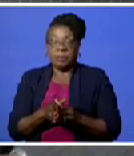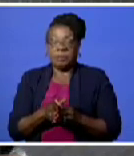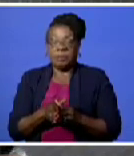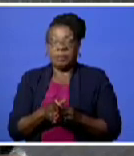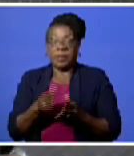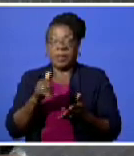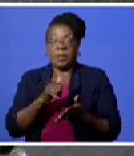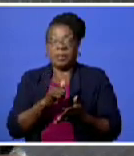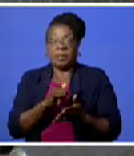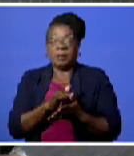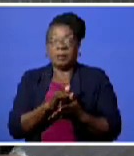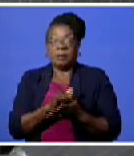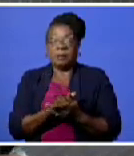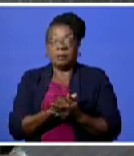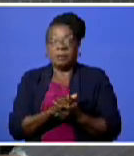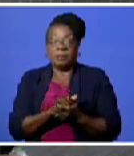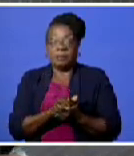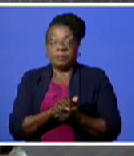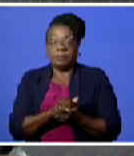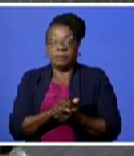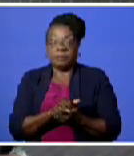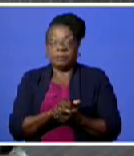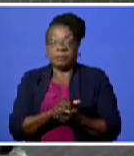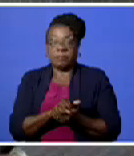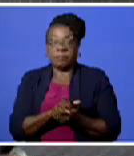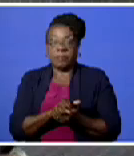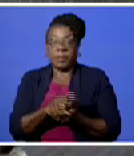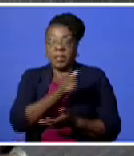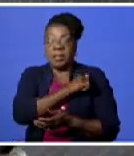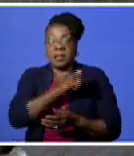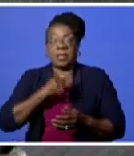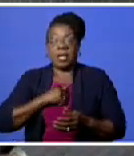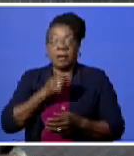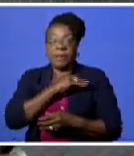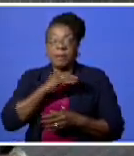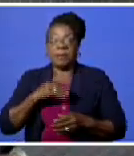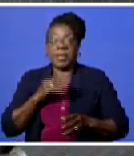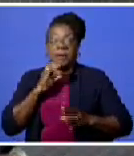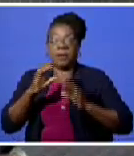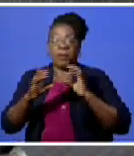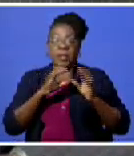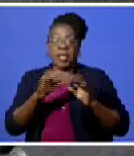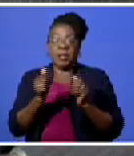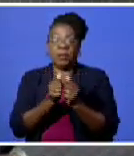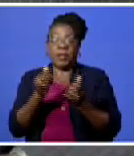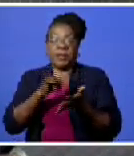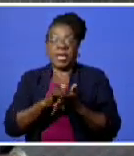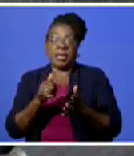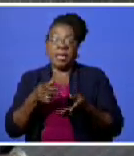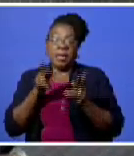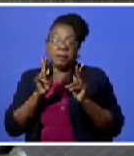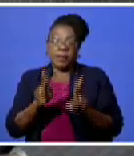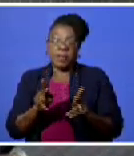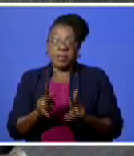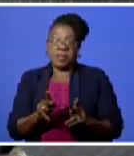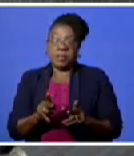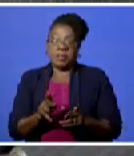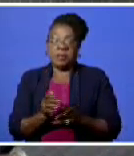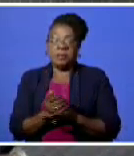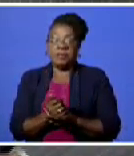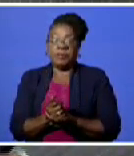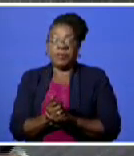got tested positive. And staff members may have communicated with that person and subsequently